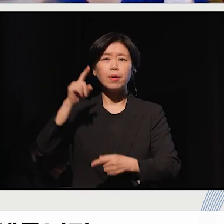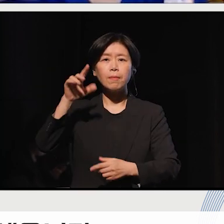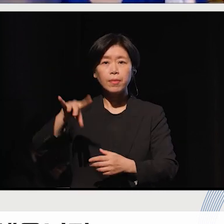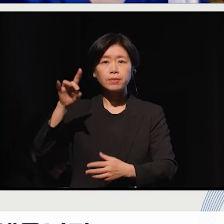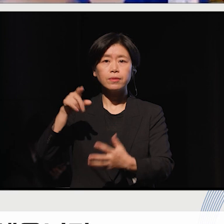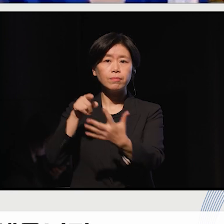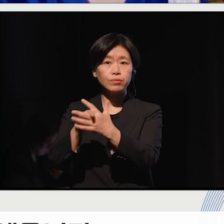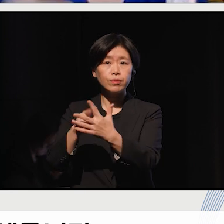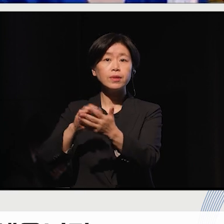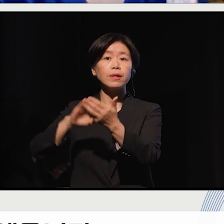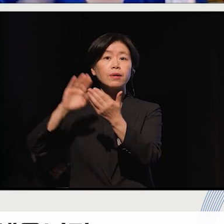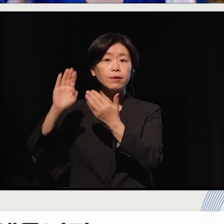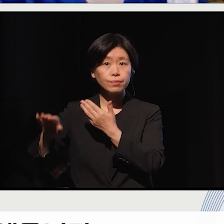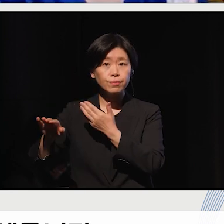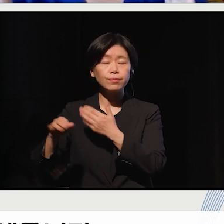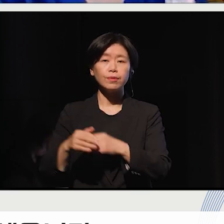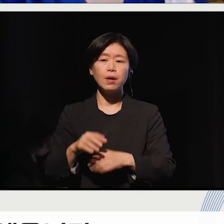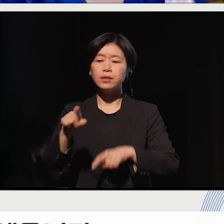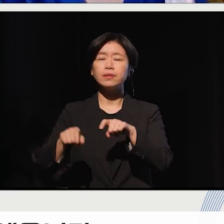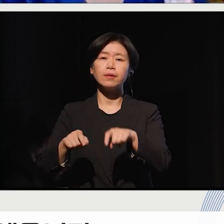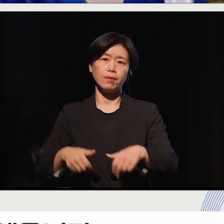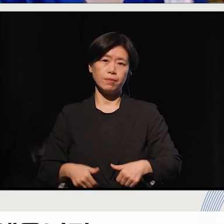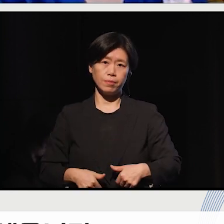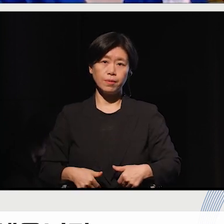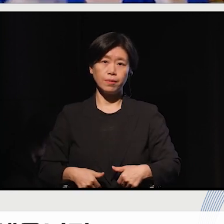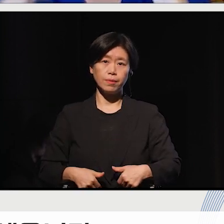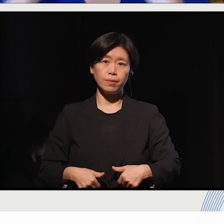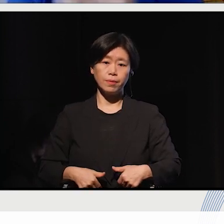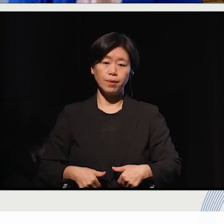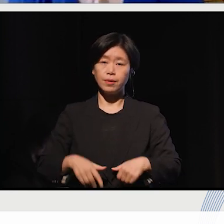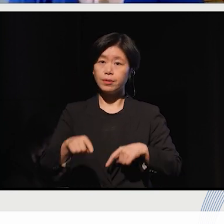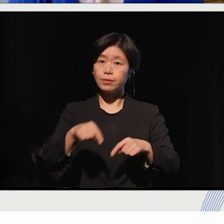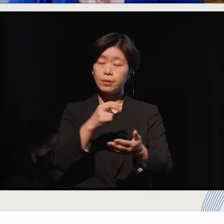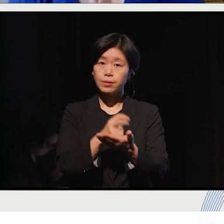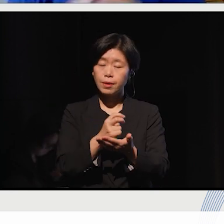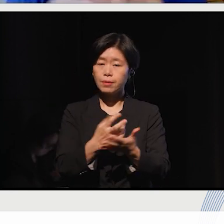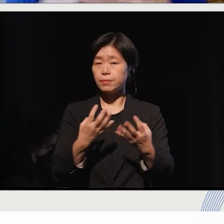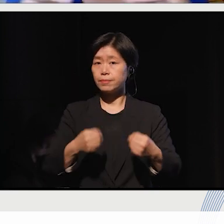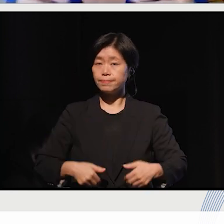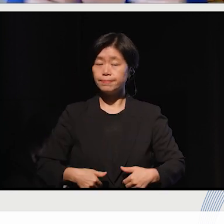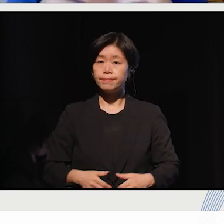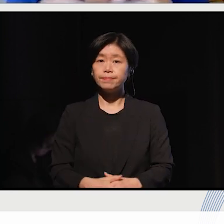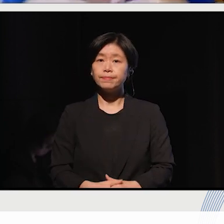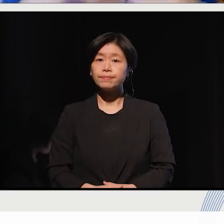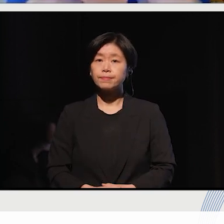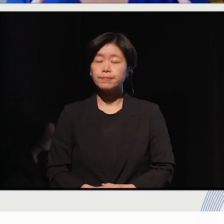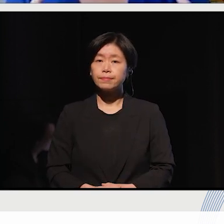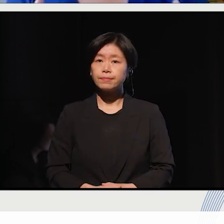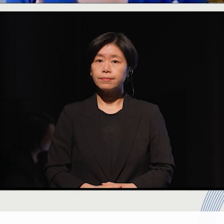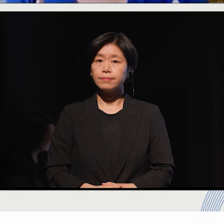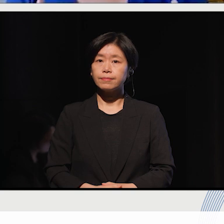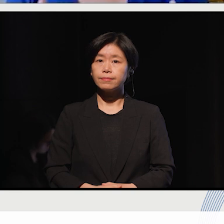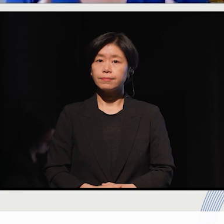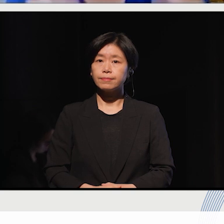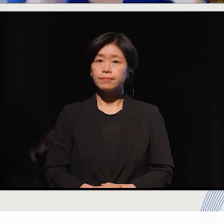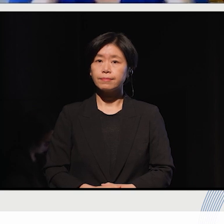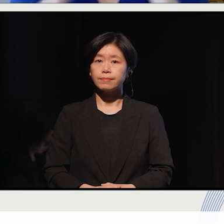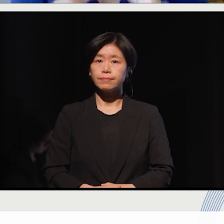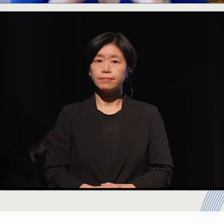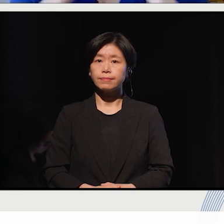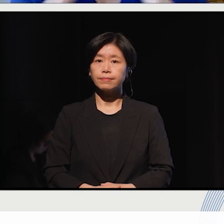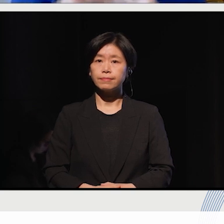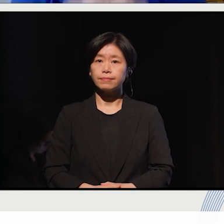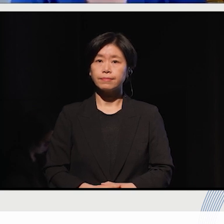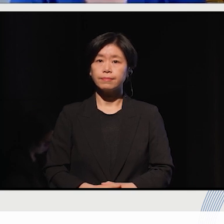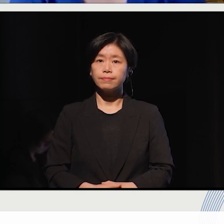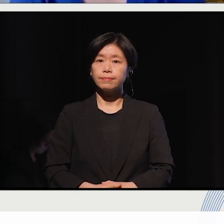which they're going to proceed with including accessibility. Where we find that things tend to break down is